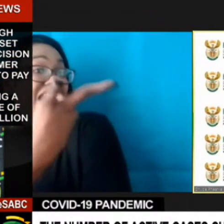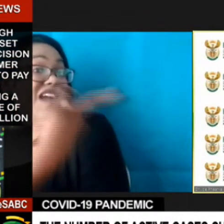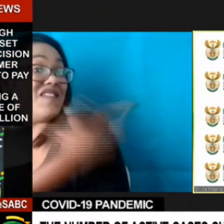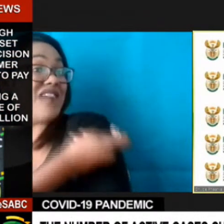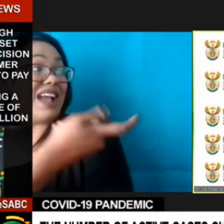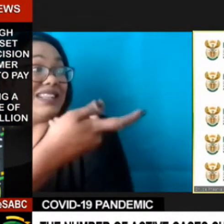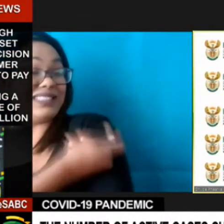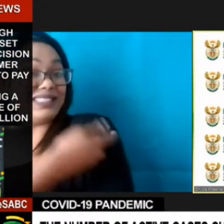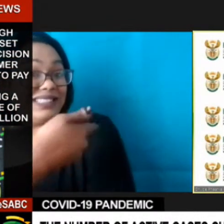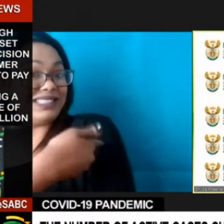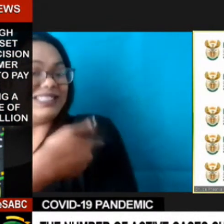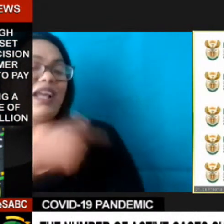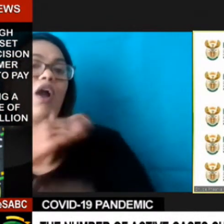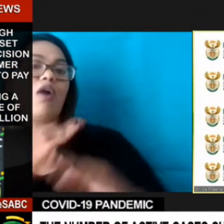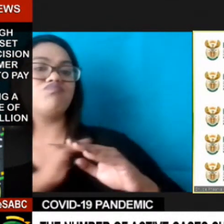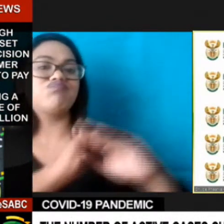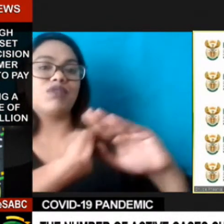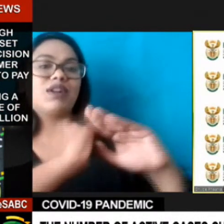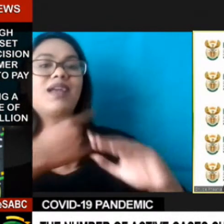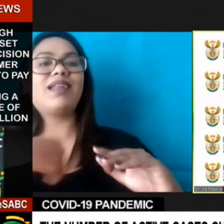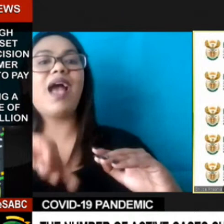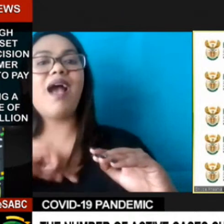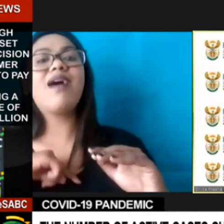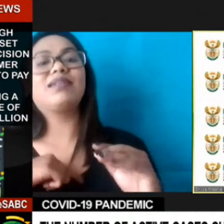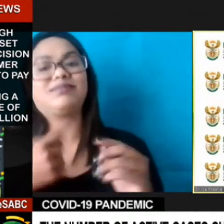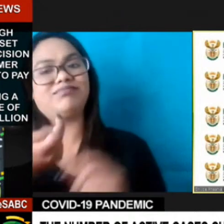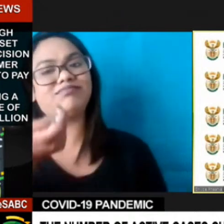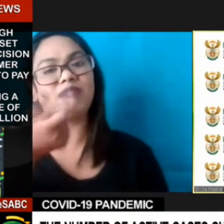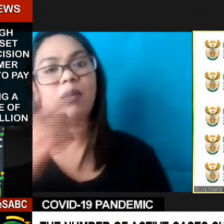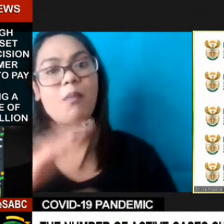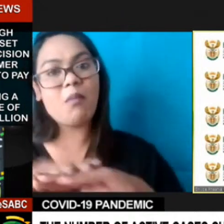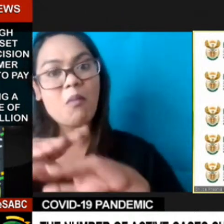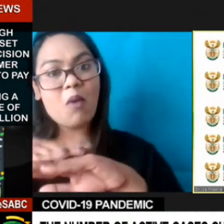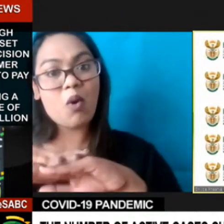protection. That's why we're seeing mild illness. We are very